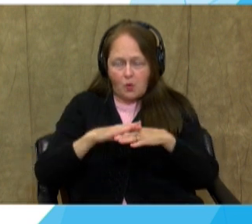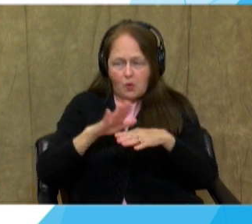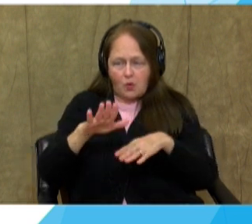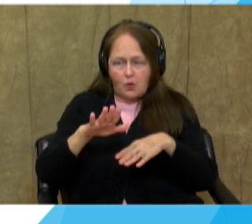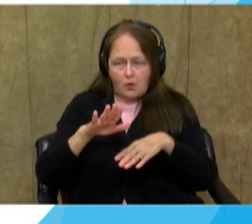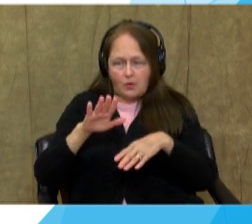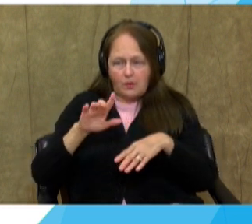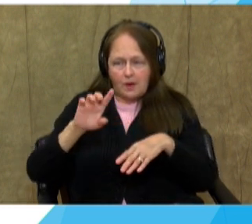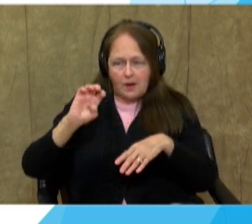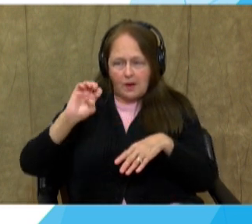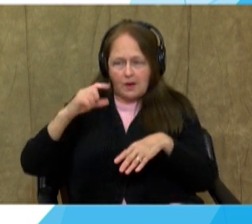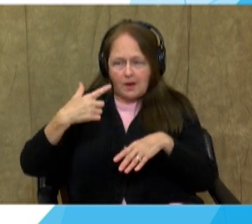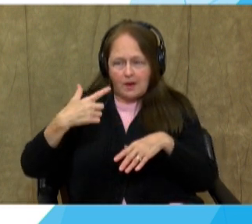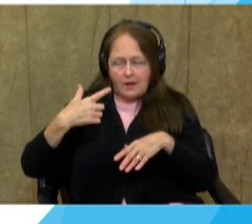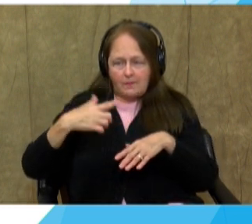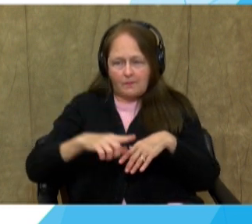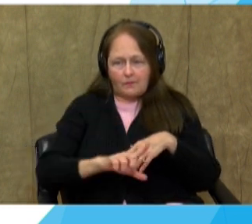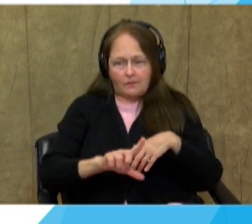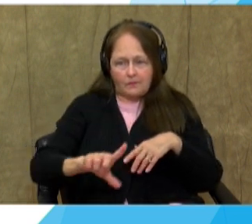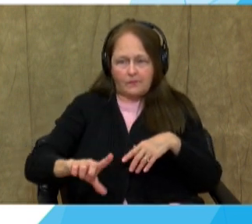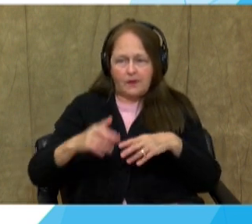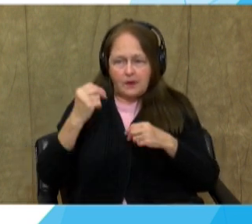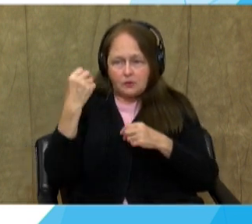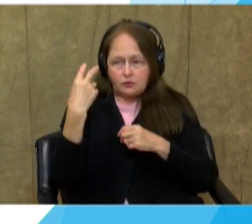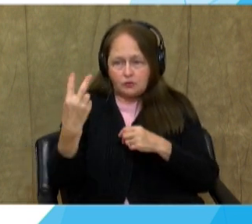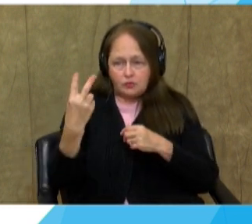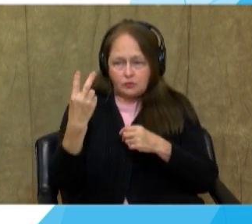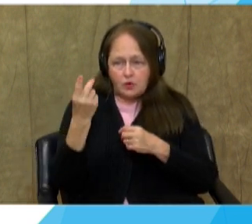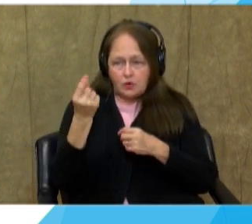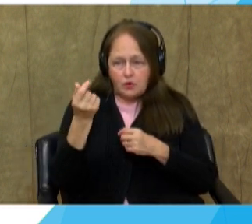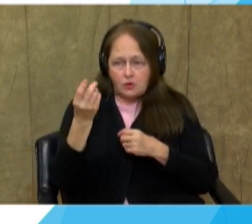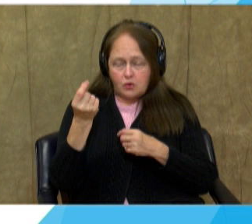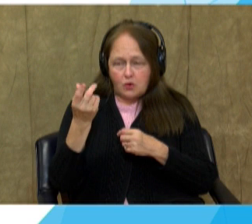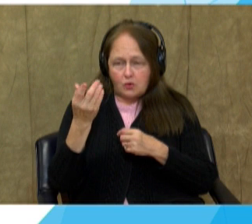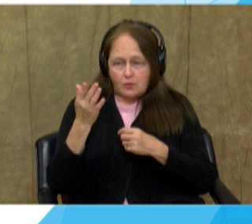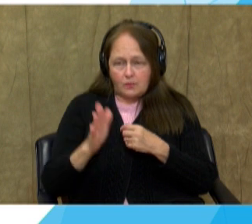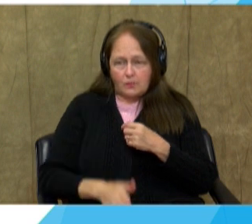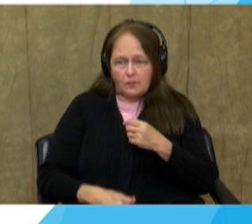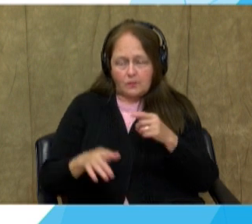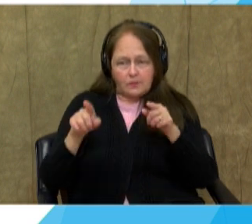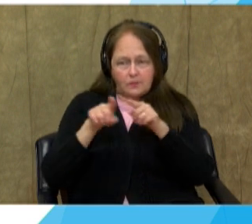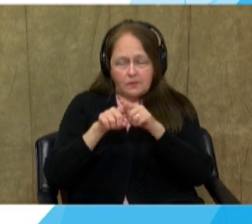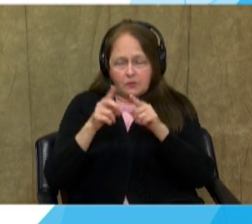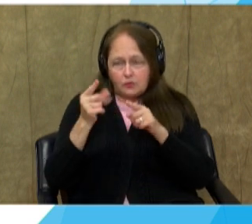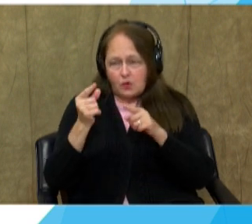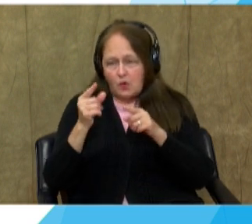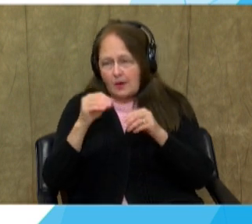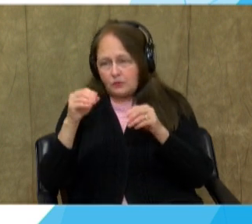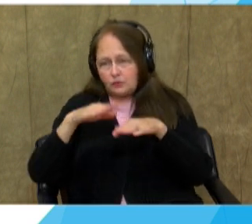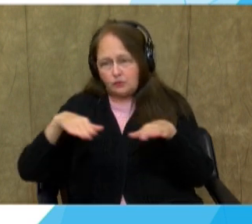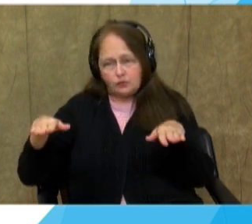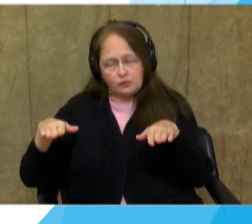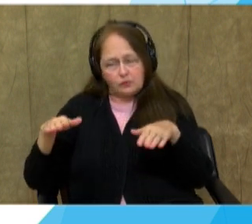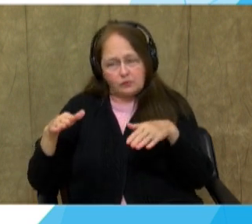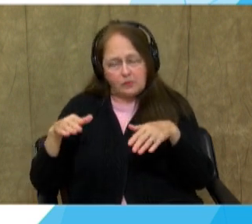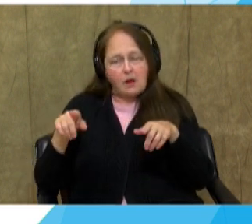legs. There's also 2 dogs. That's a lot. Dogs are like children as well. You should know that if you have